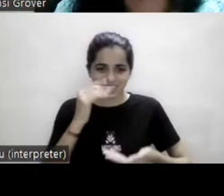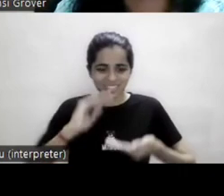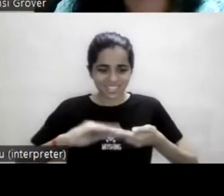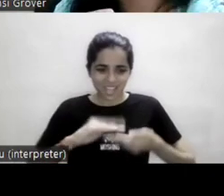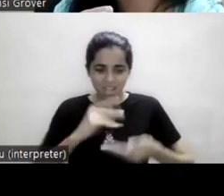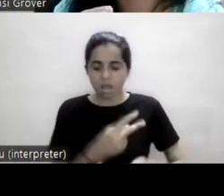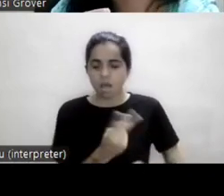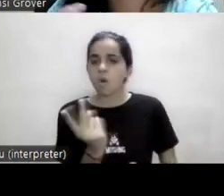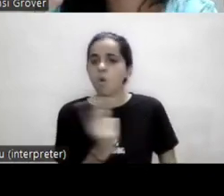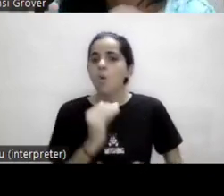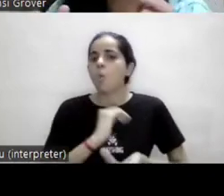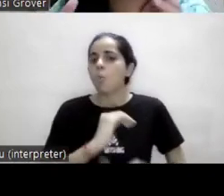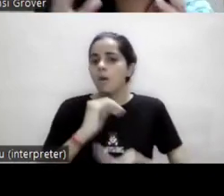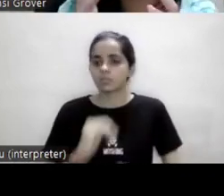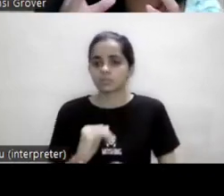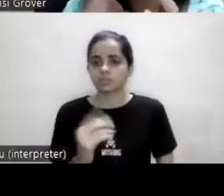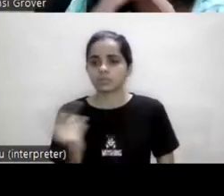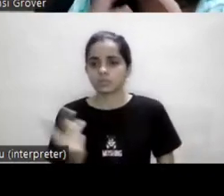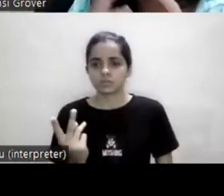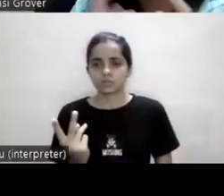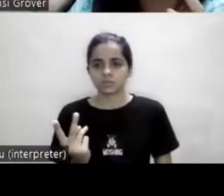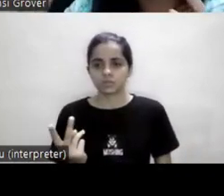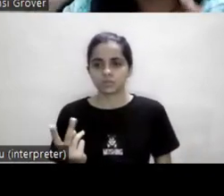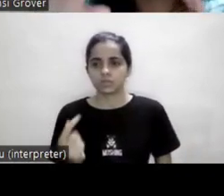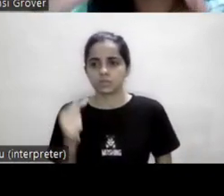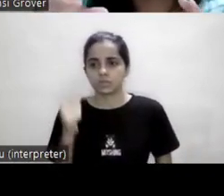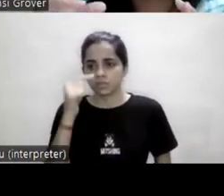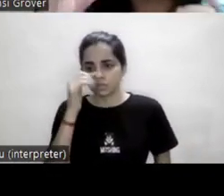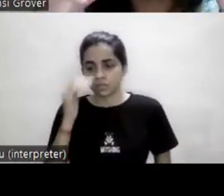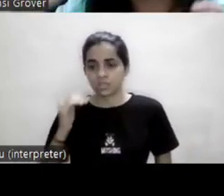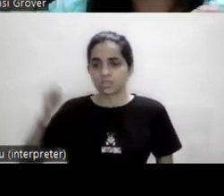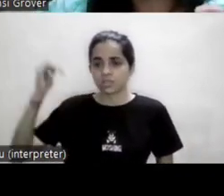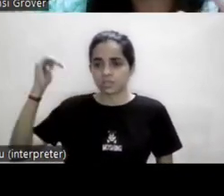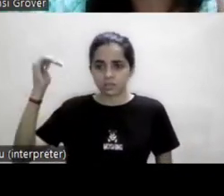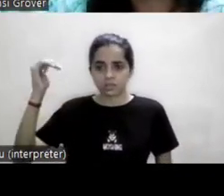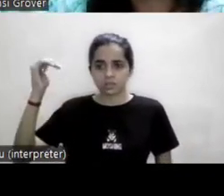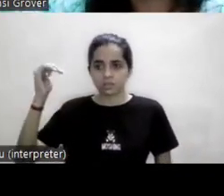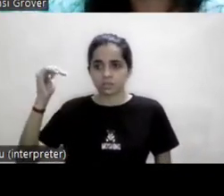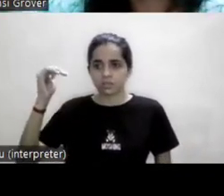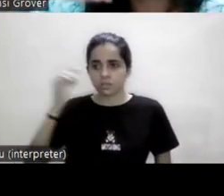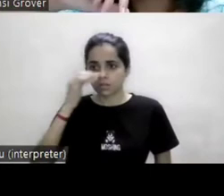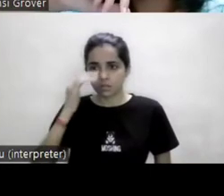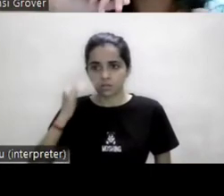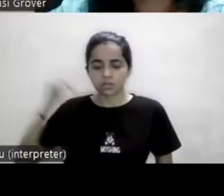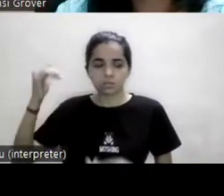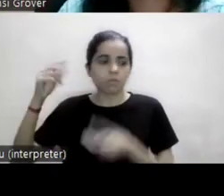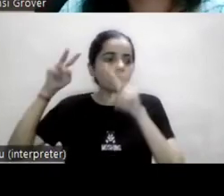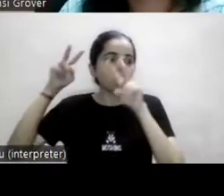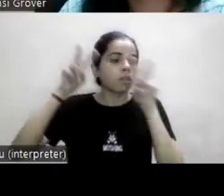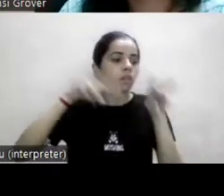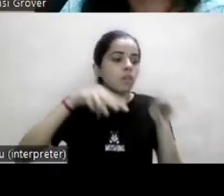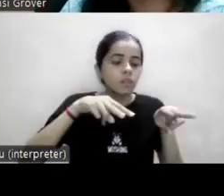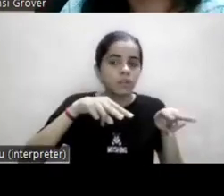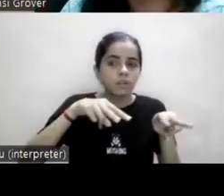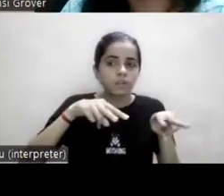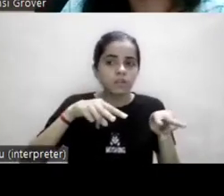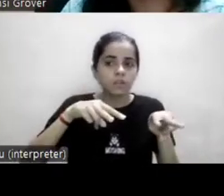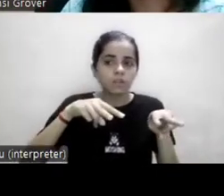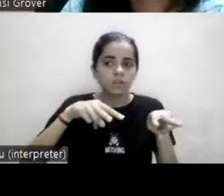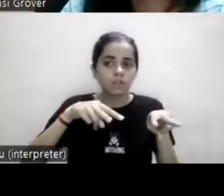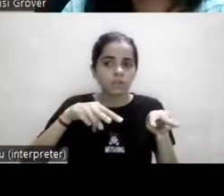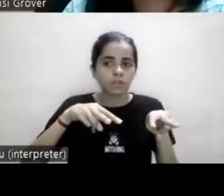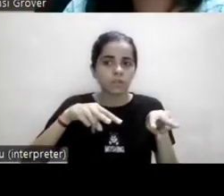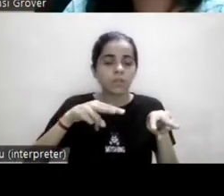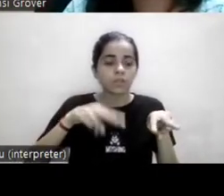in the film where you would see her sister watching her from the top. And the sister is played by Shabana